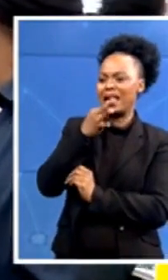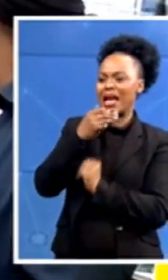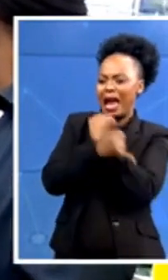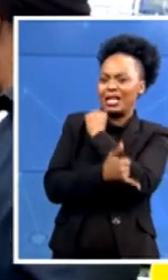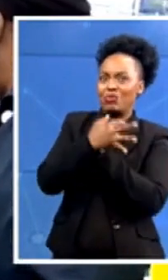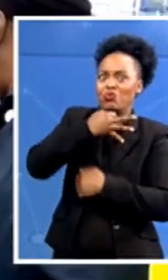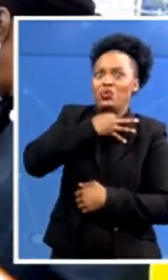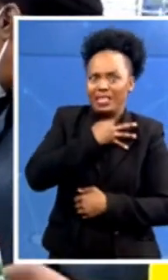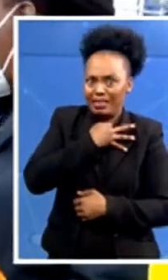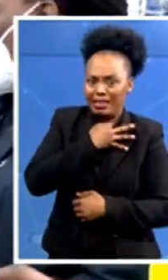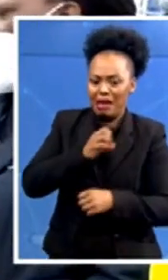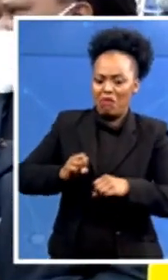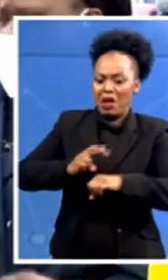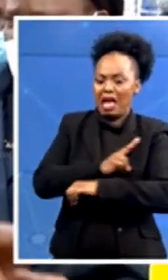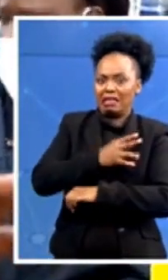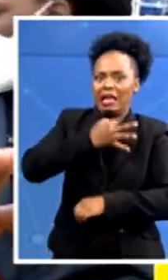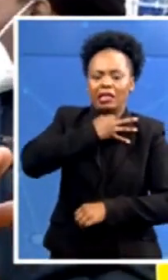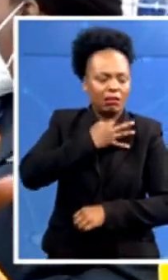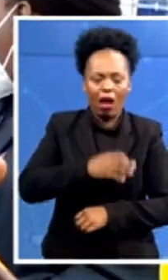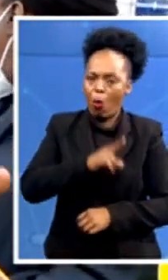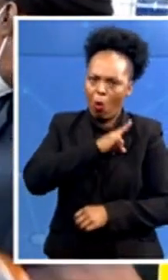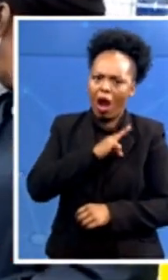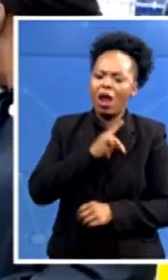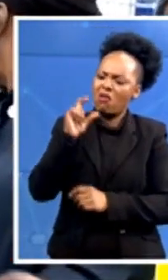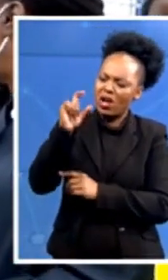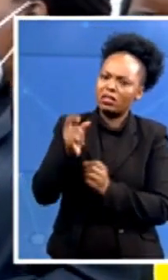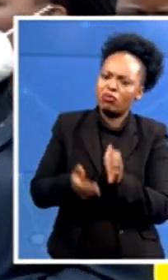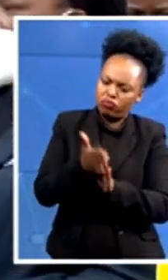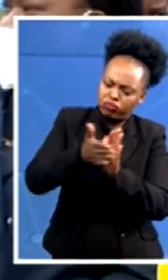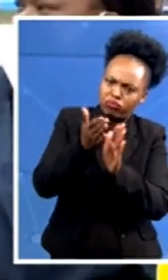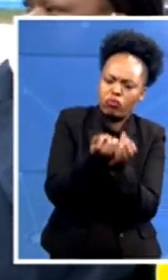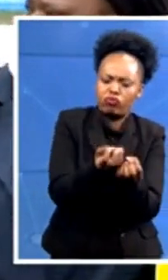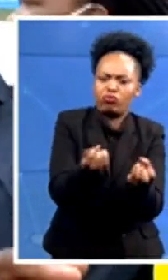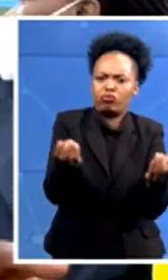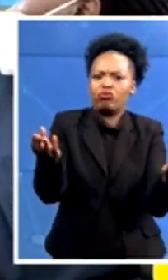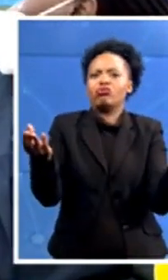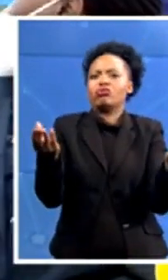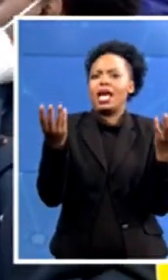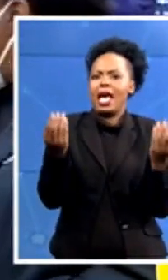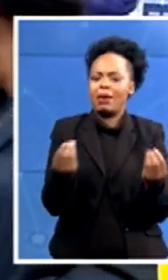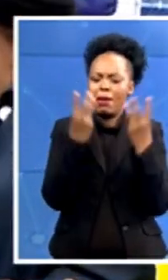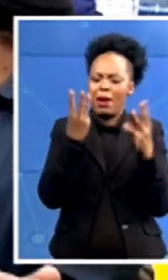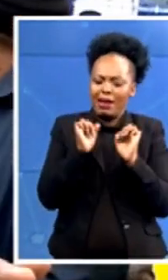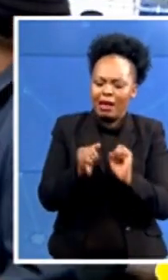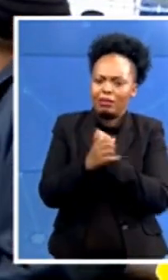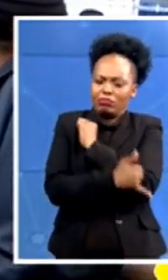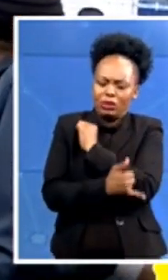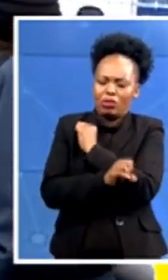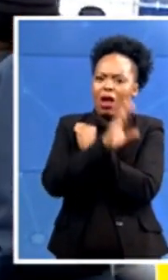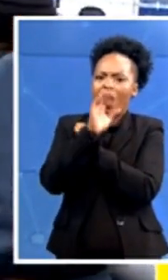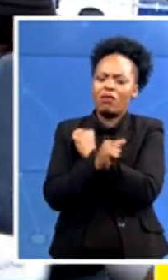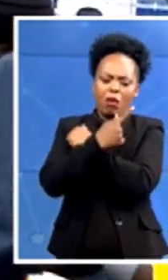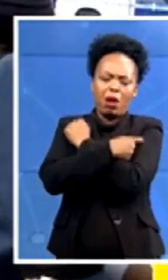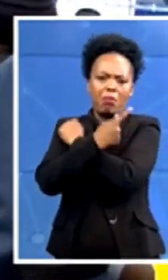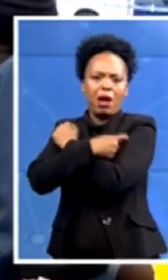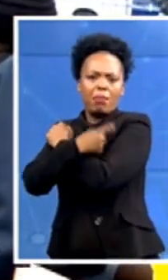on vaccination, but we are also on top of the situation in terms of monitoring all the